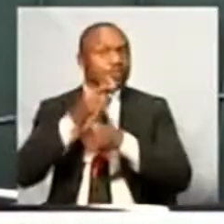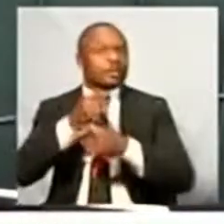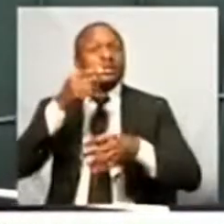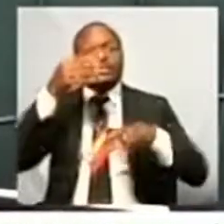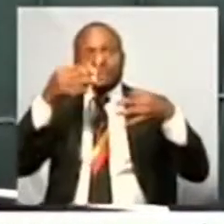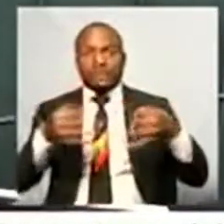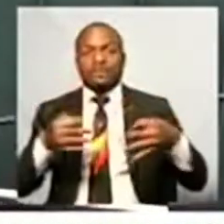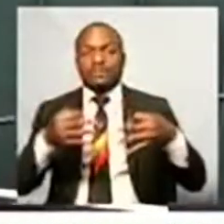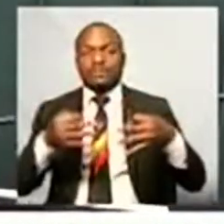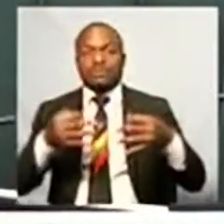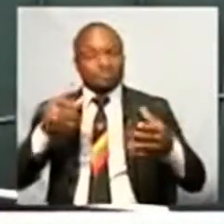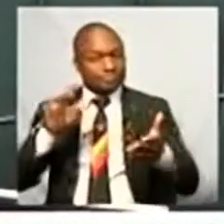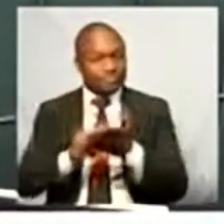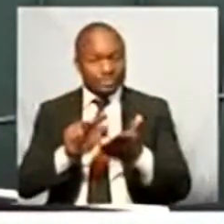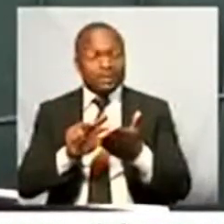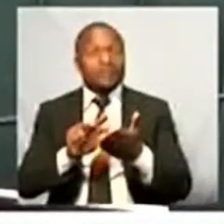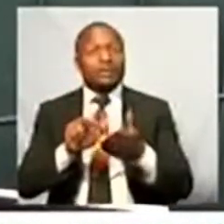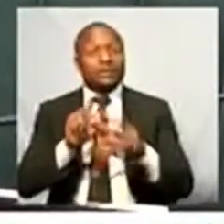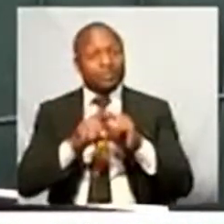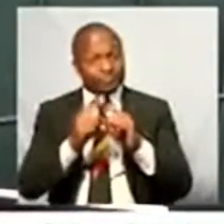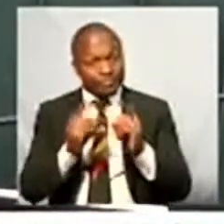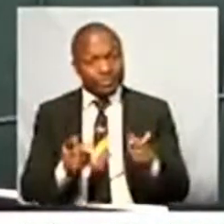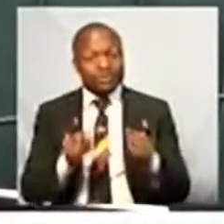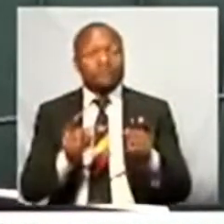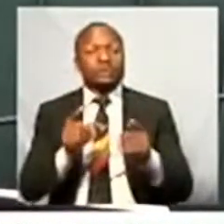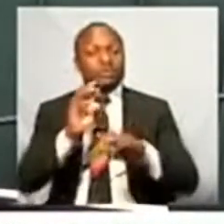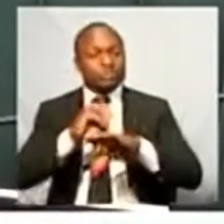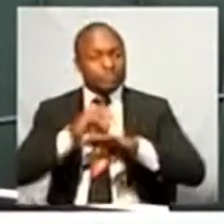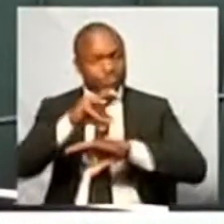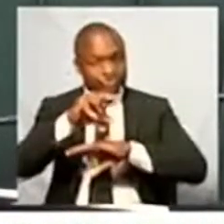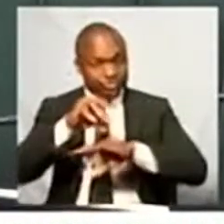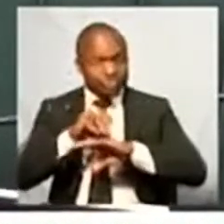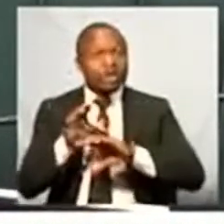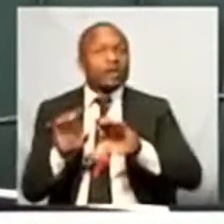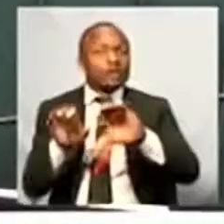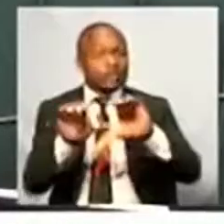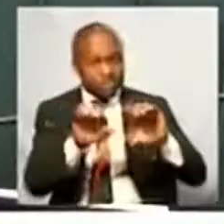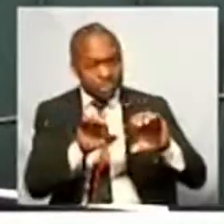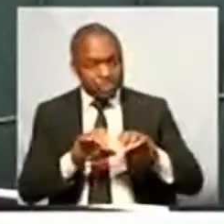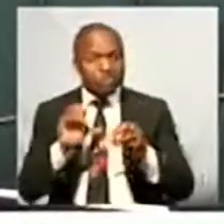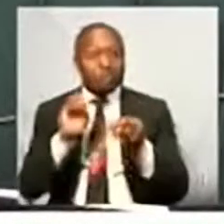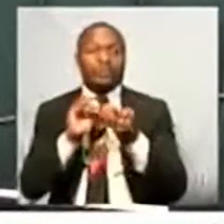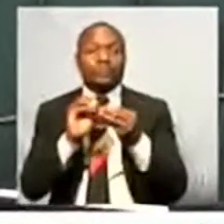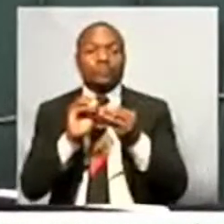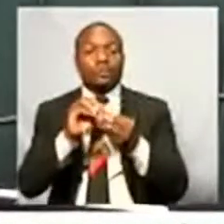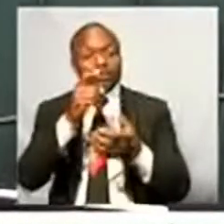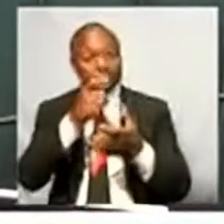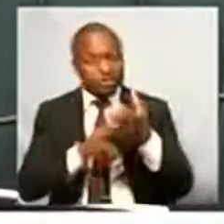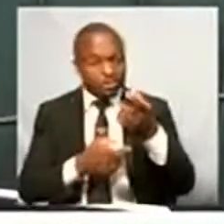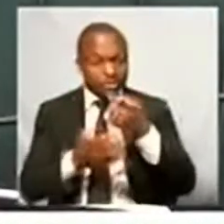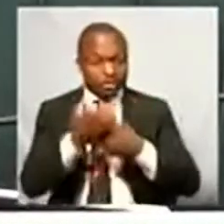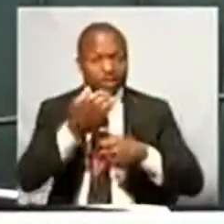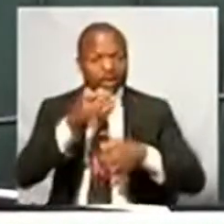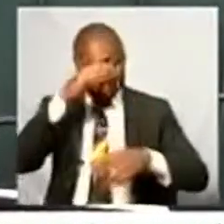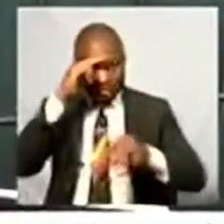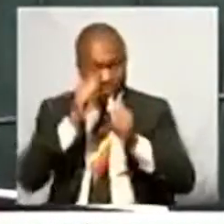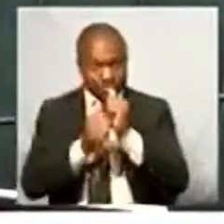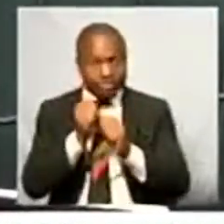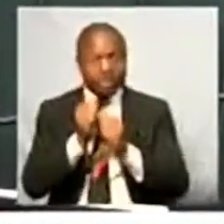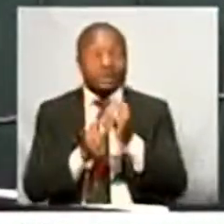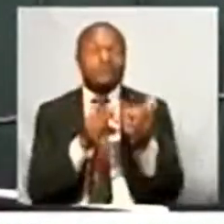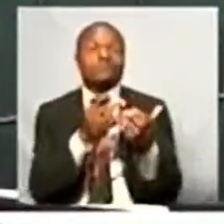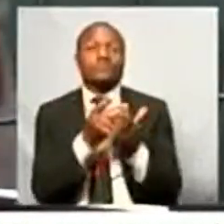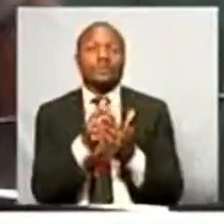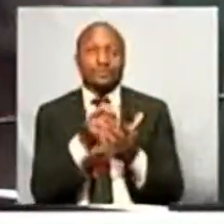clearance. However, we were advised to undertake further consultations due to the financial